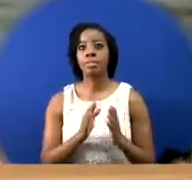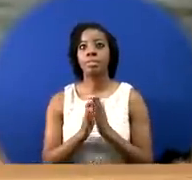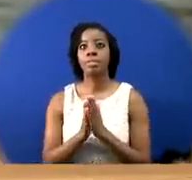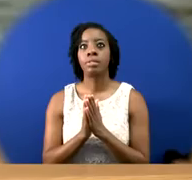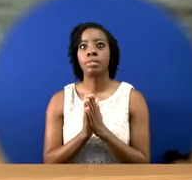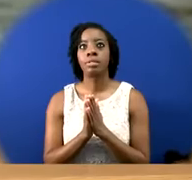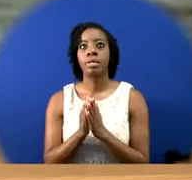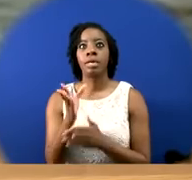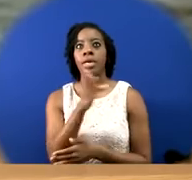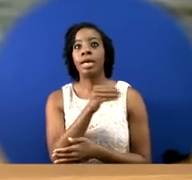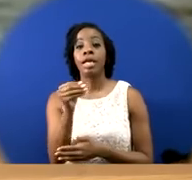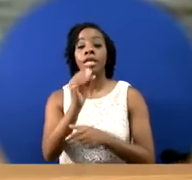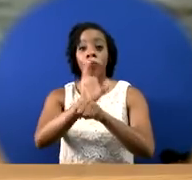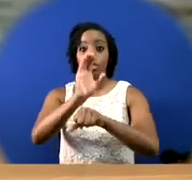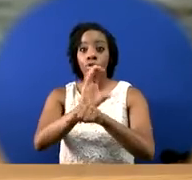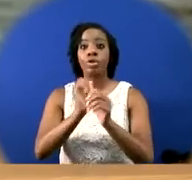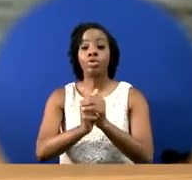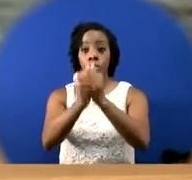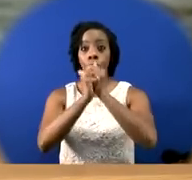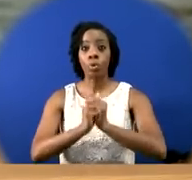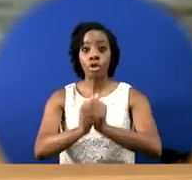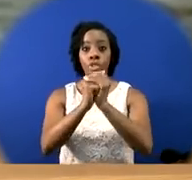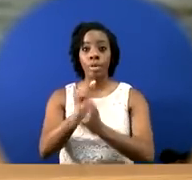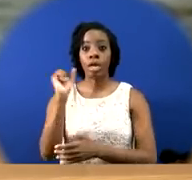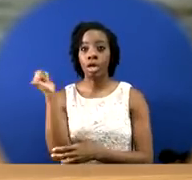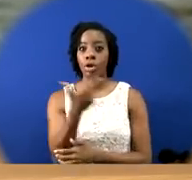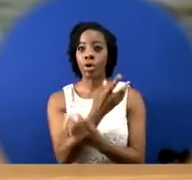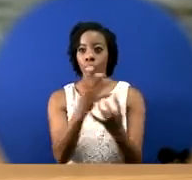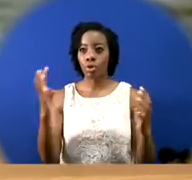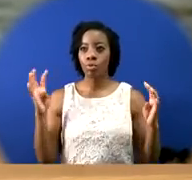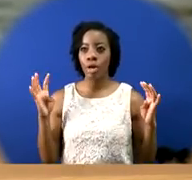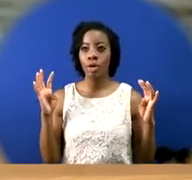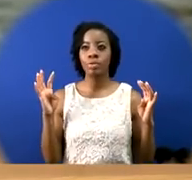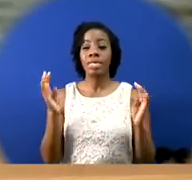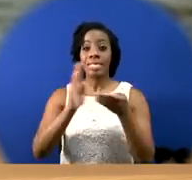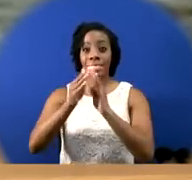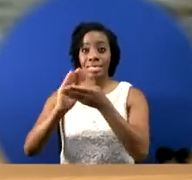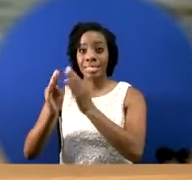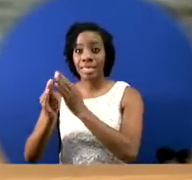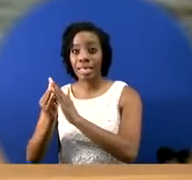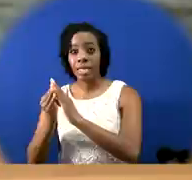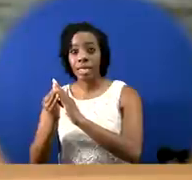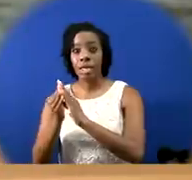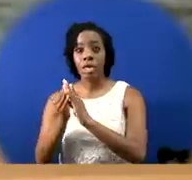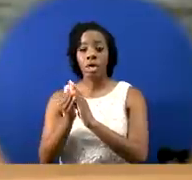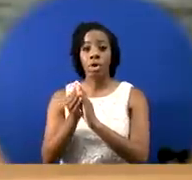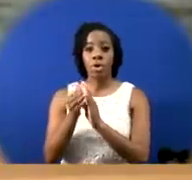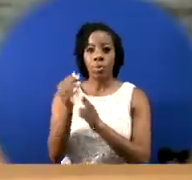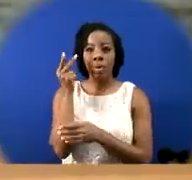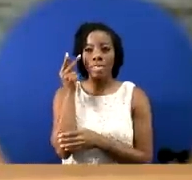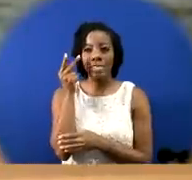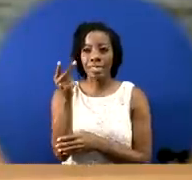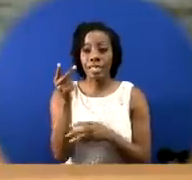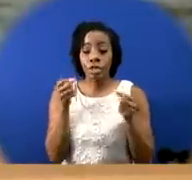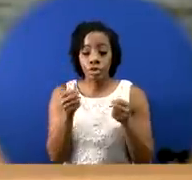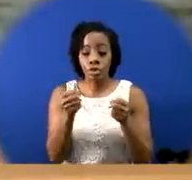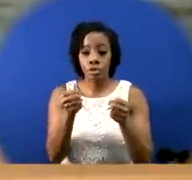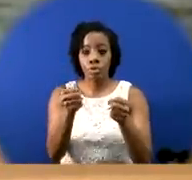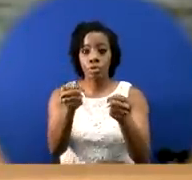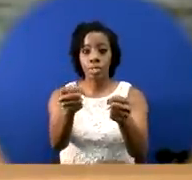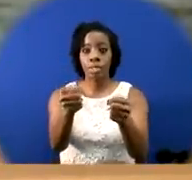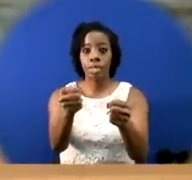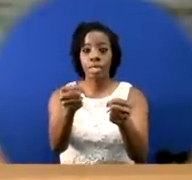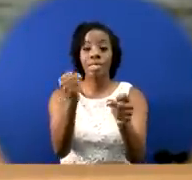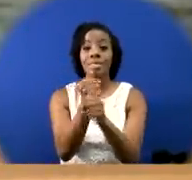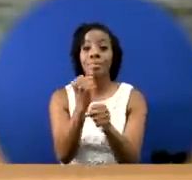those who are in the sanctuary worshiping and those all around Third Ward would cram Scott Street right now just